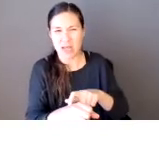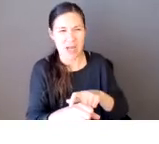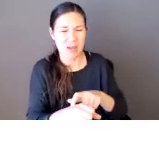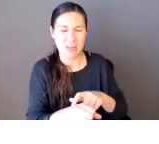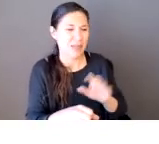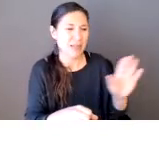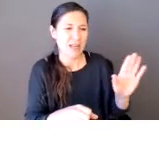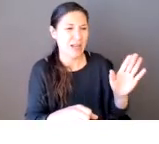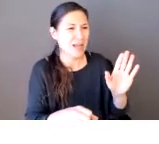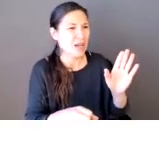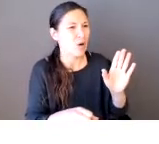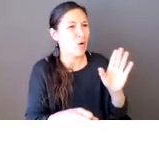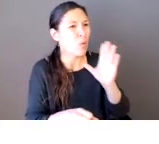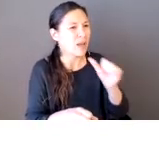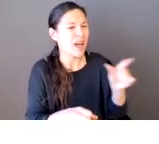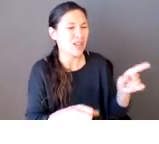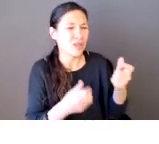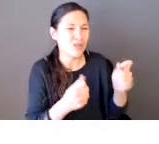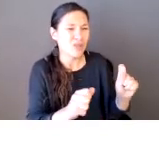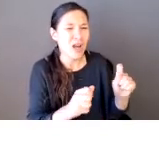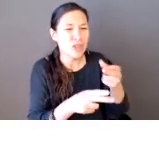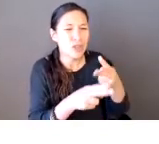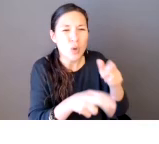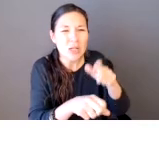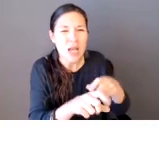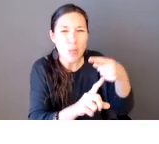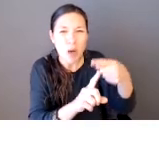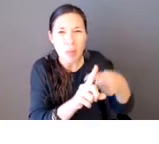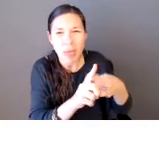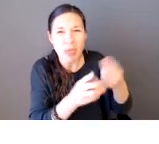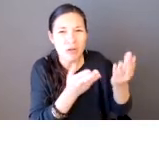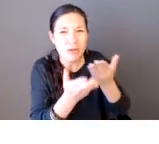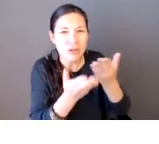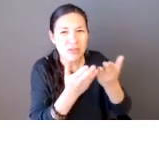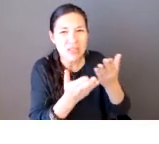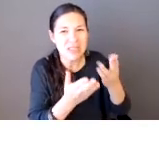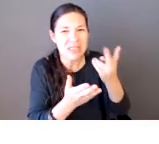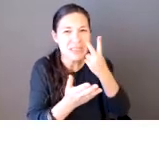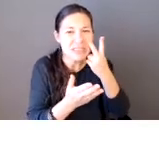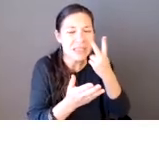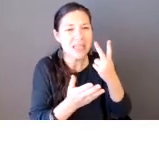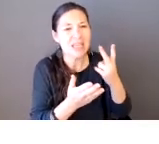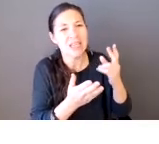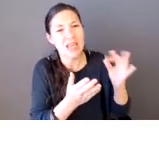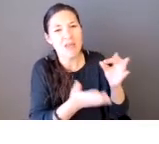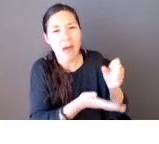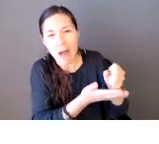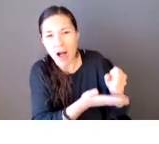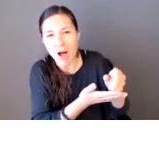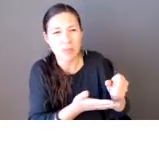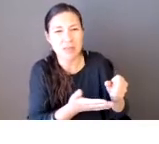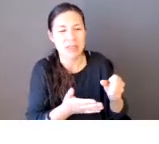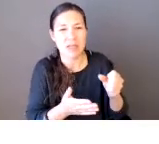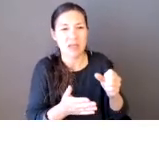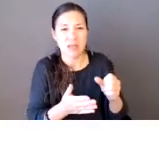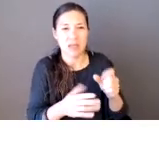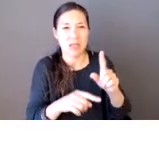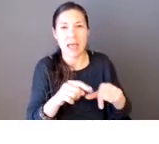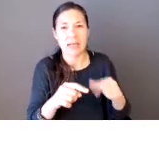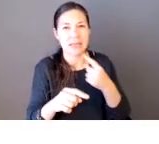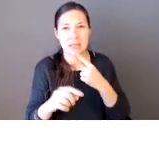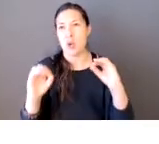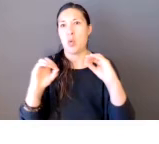try it a month in ongoing services just to see if you can do these 3 or 4 different things. And we want them to use